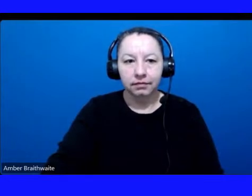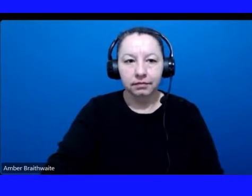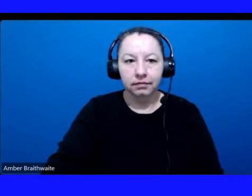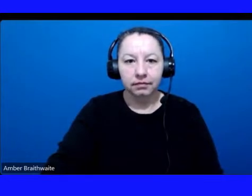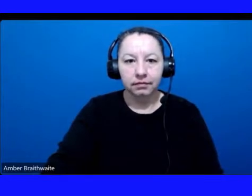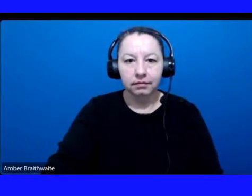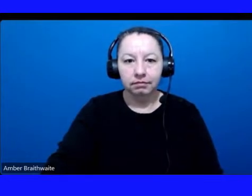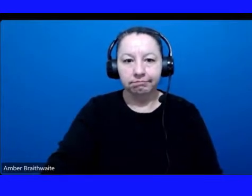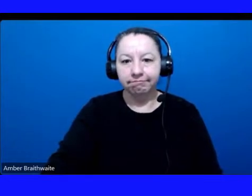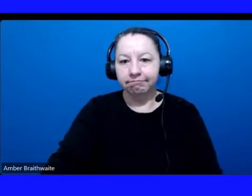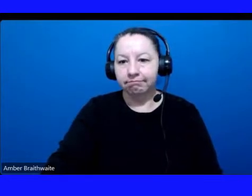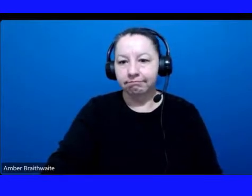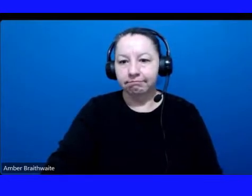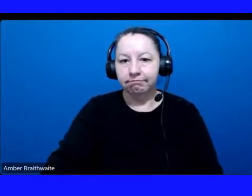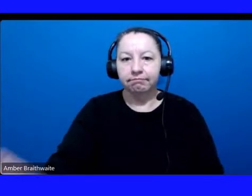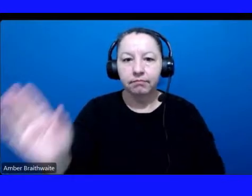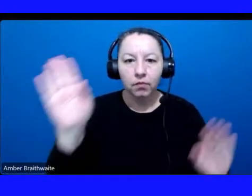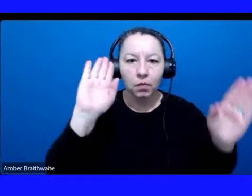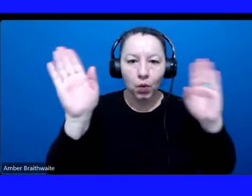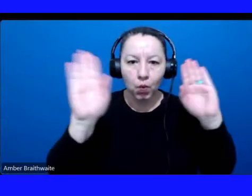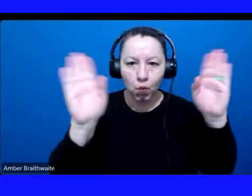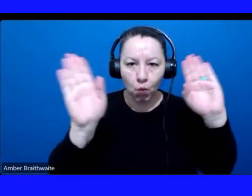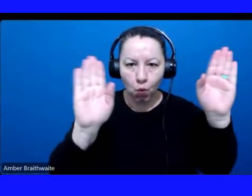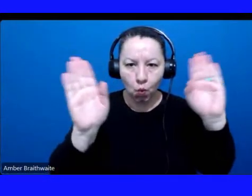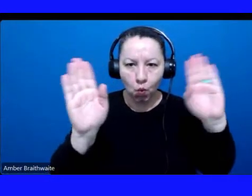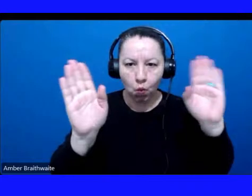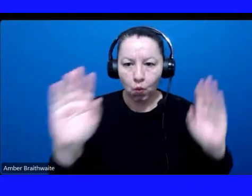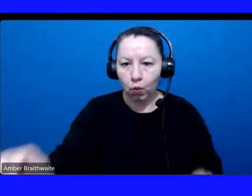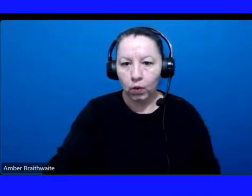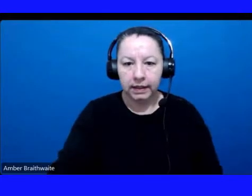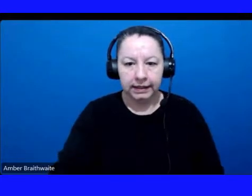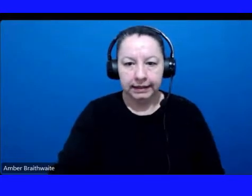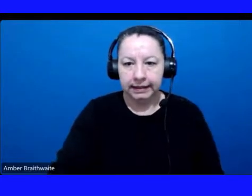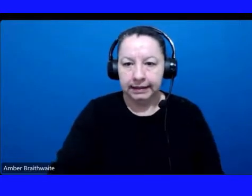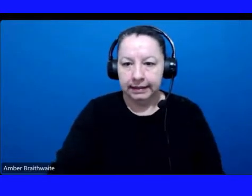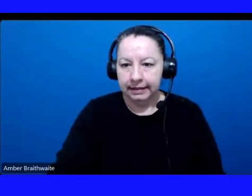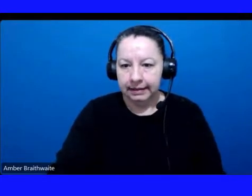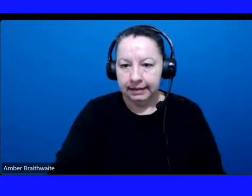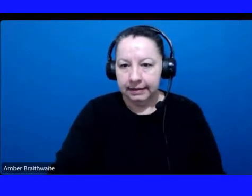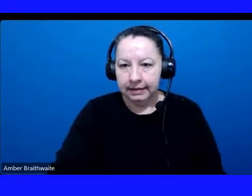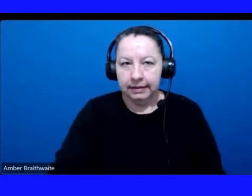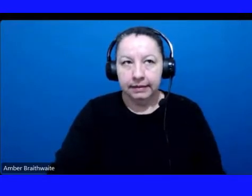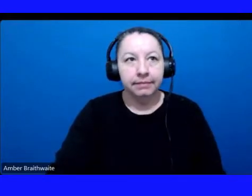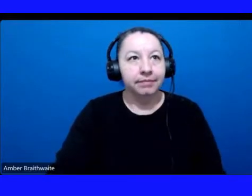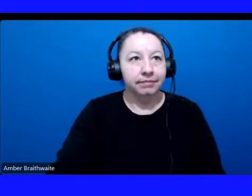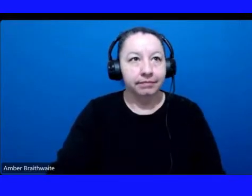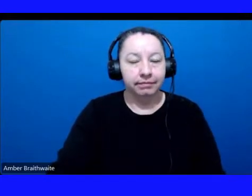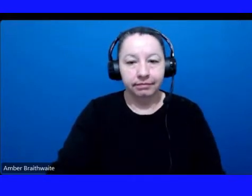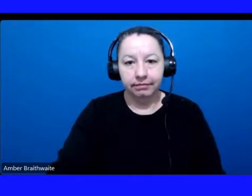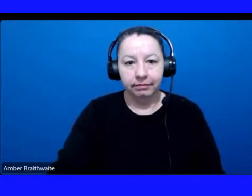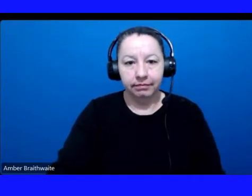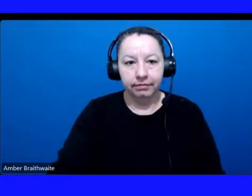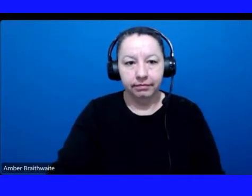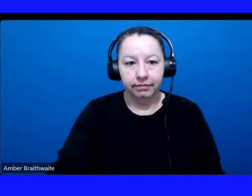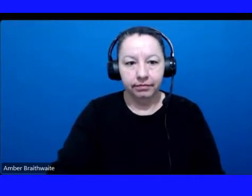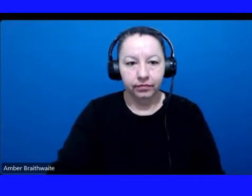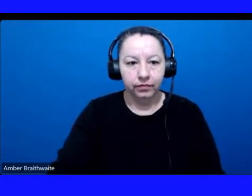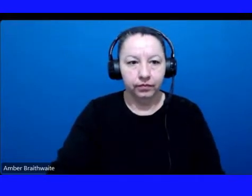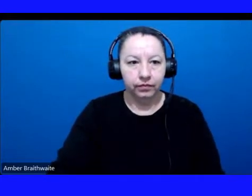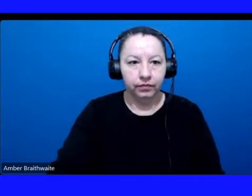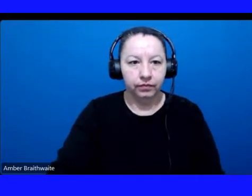to order. I would like to propose a motion to adopt the minutes of the MNPA committee meeting that was held on November